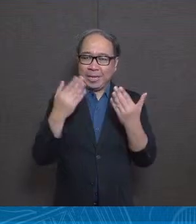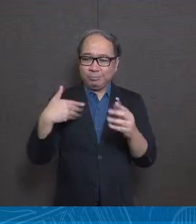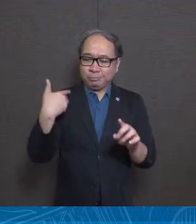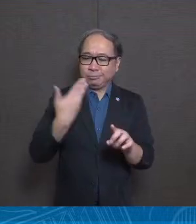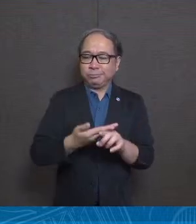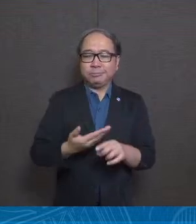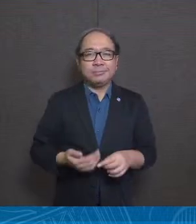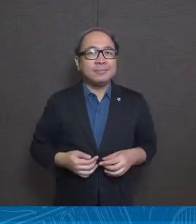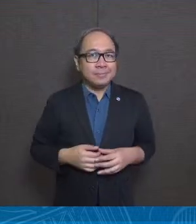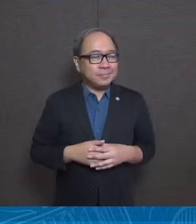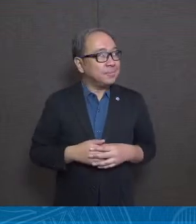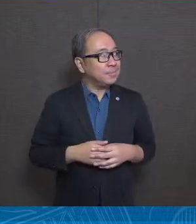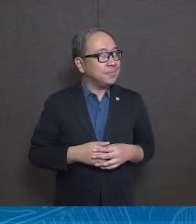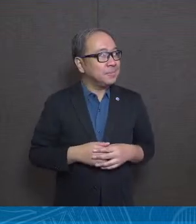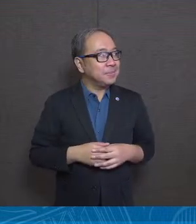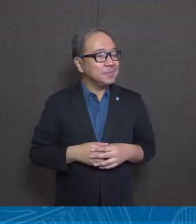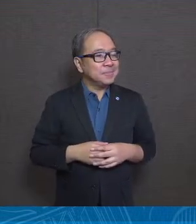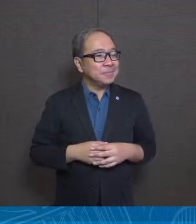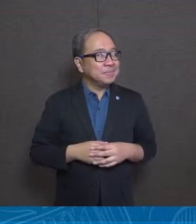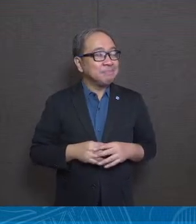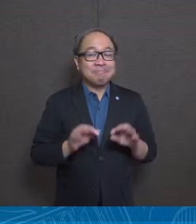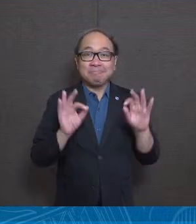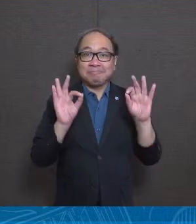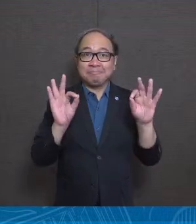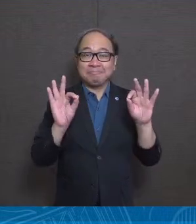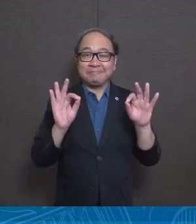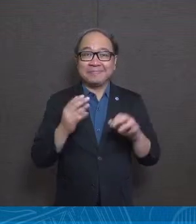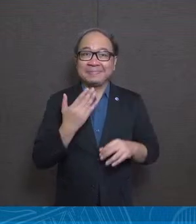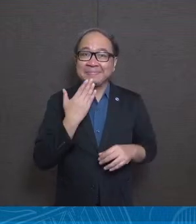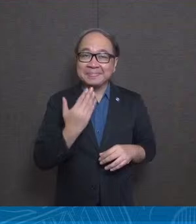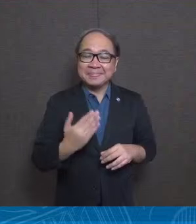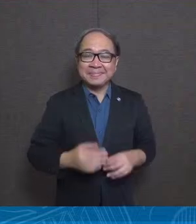Great. Thank you.